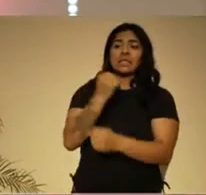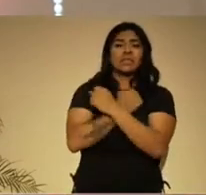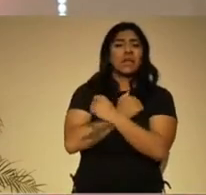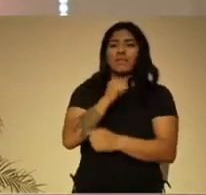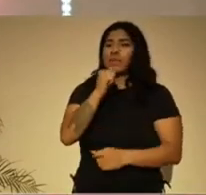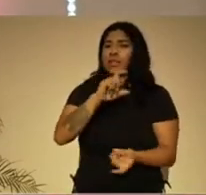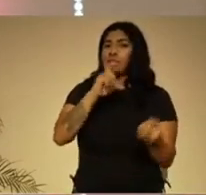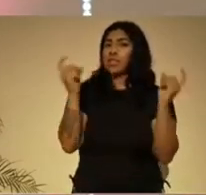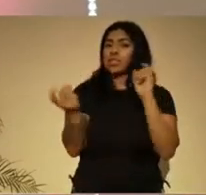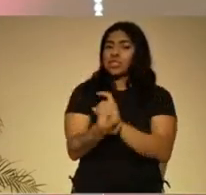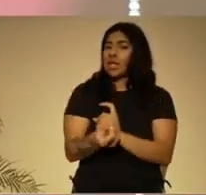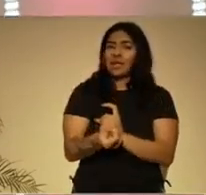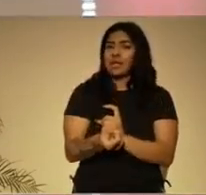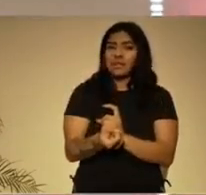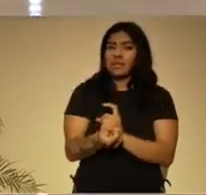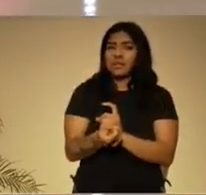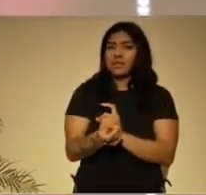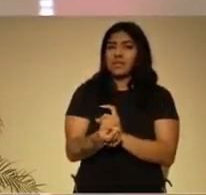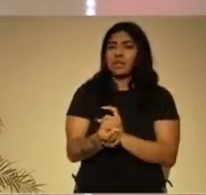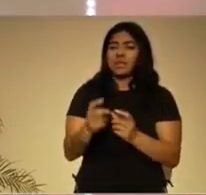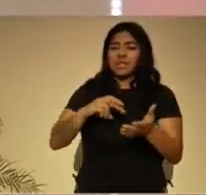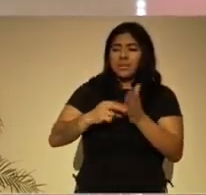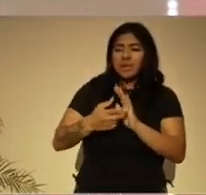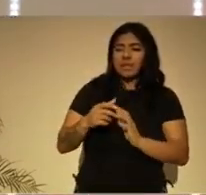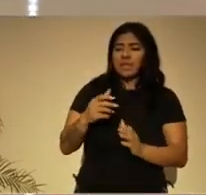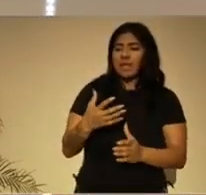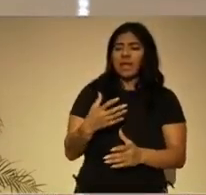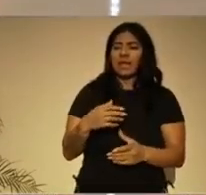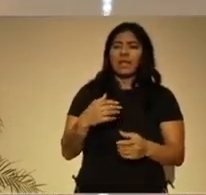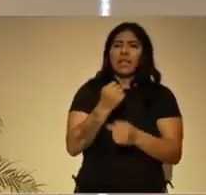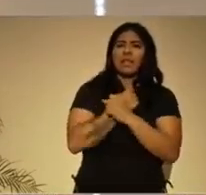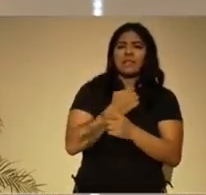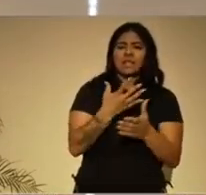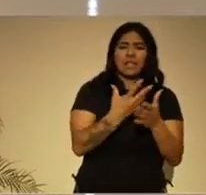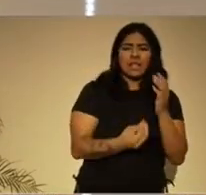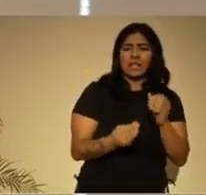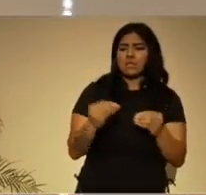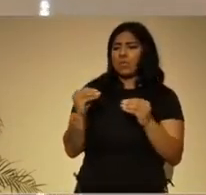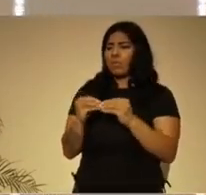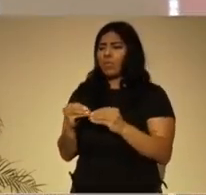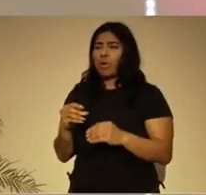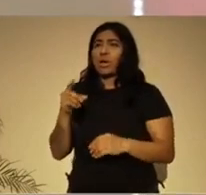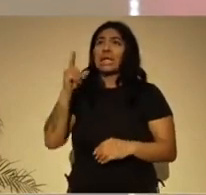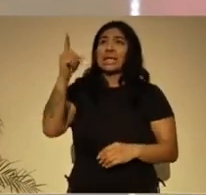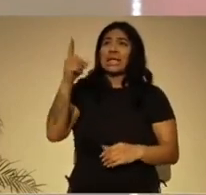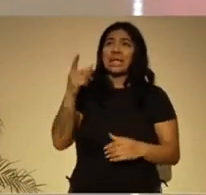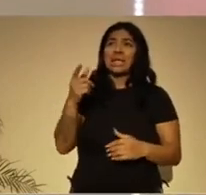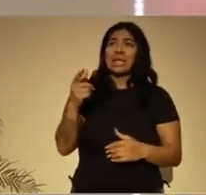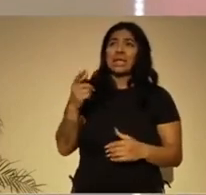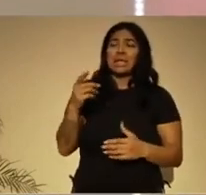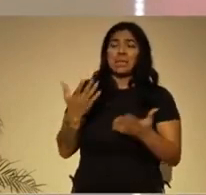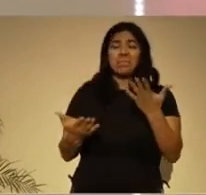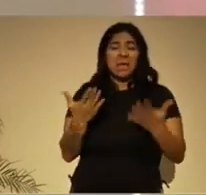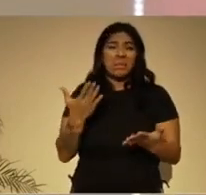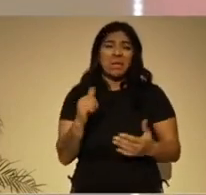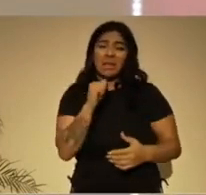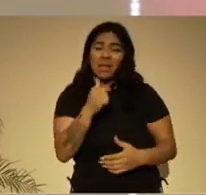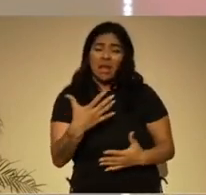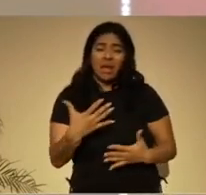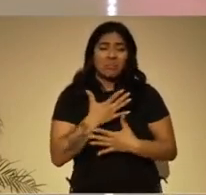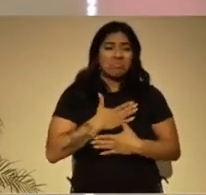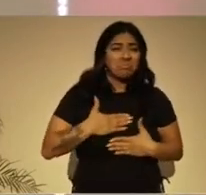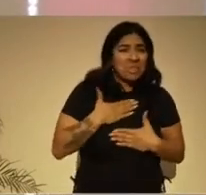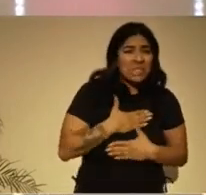that he doesn't love us less or love us more. It does mean that he may be a little displeased. Parents in the